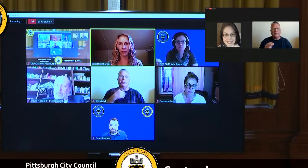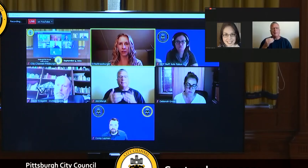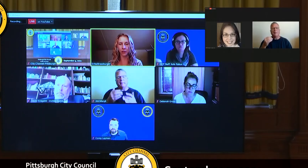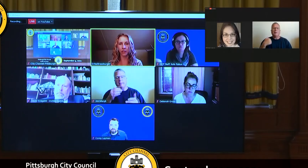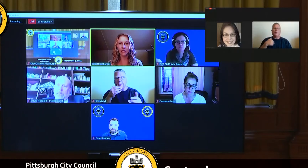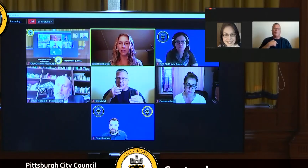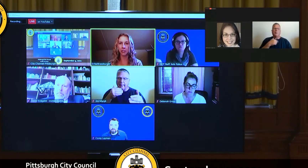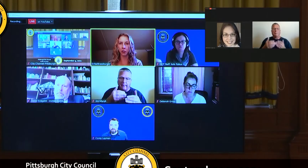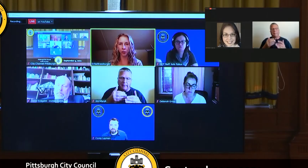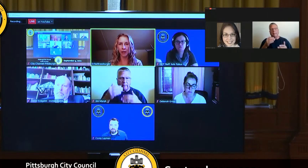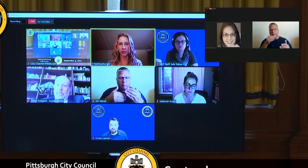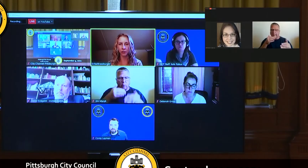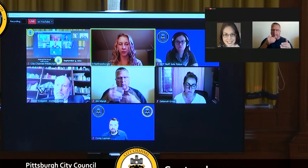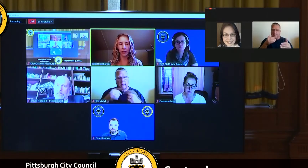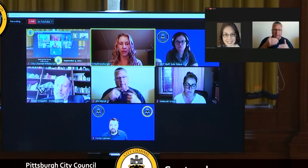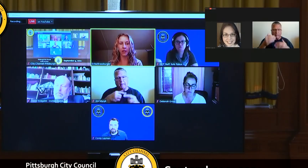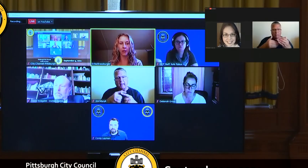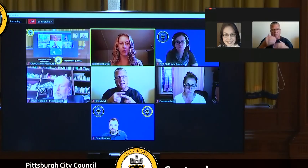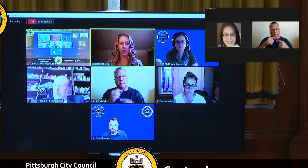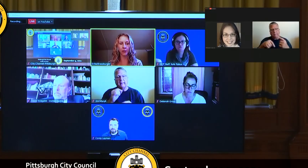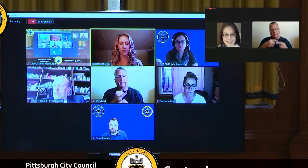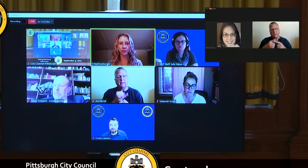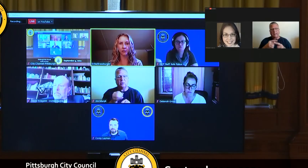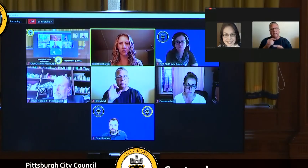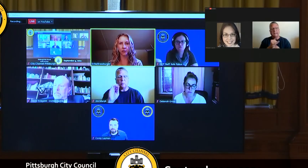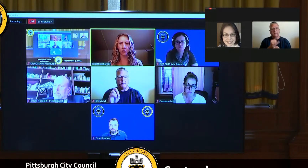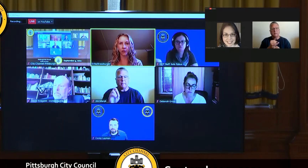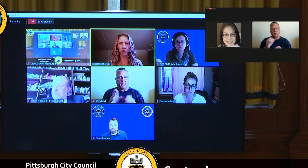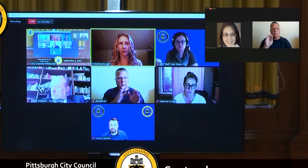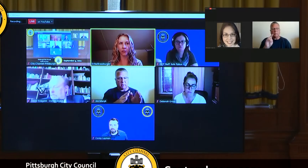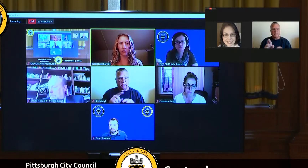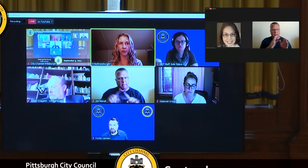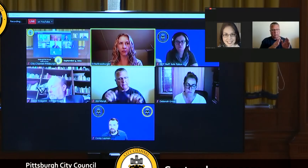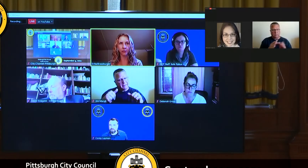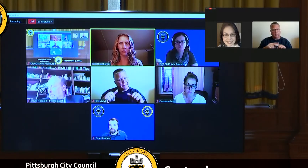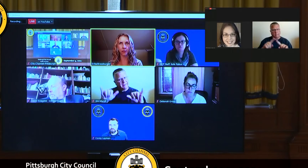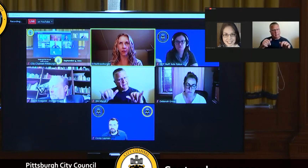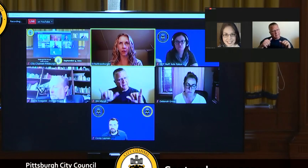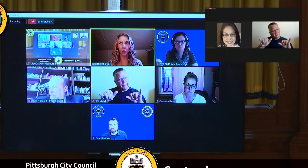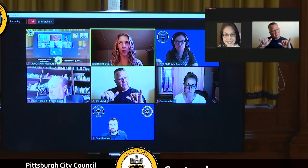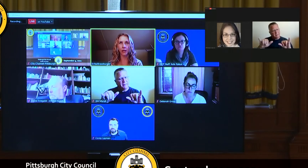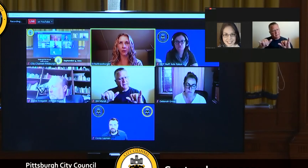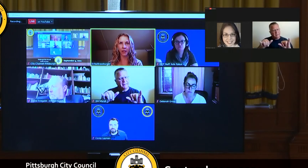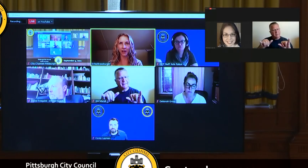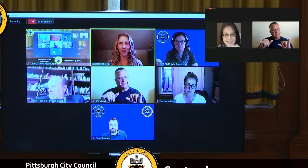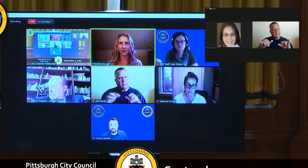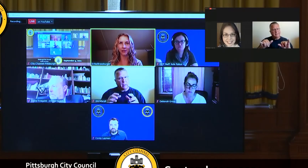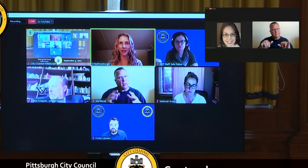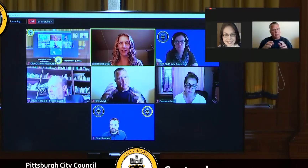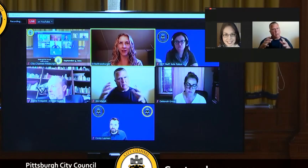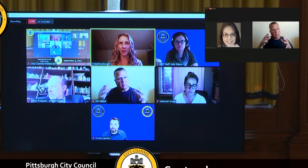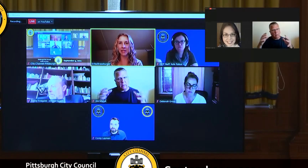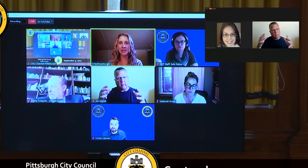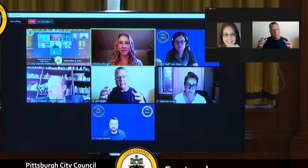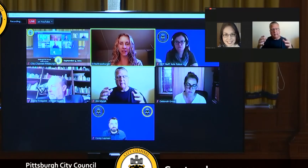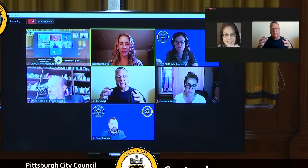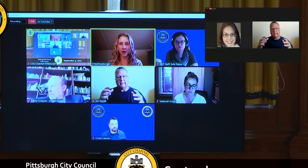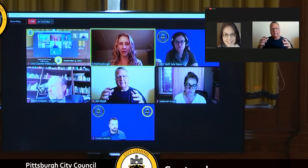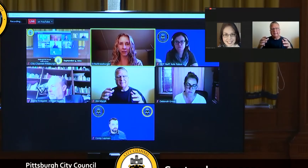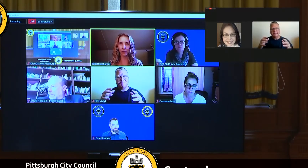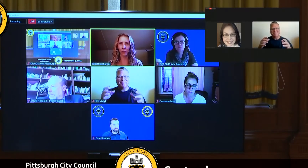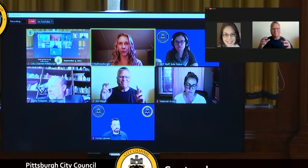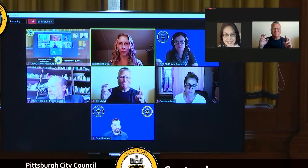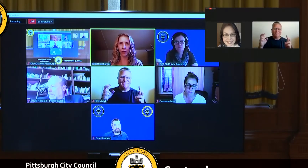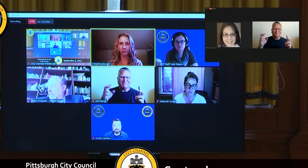process around an institutional master plan, but this is still, there's still quite a bit of an infinite amount of